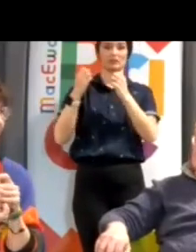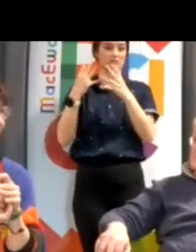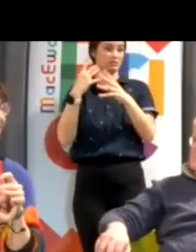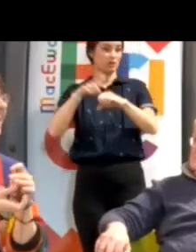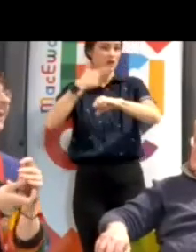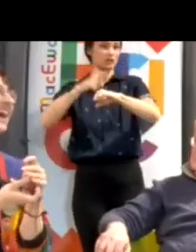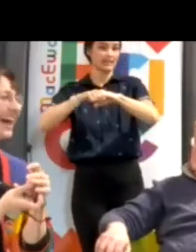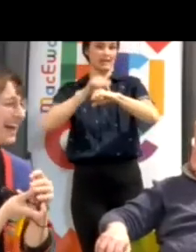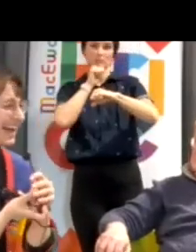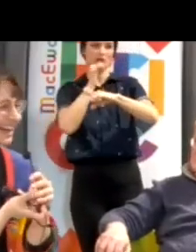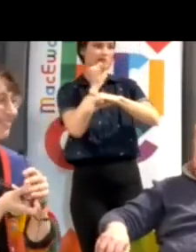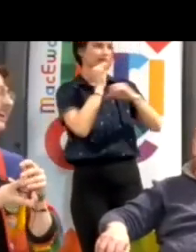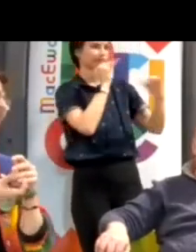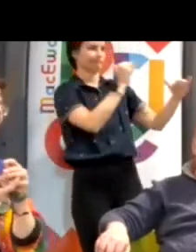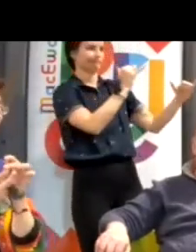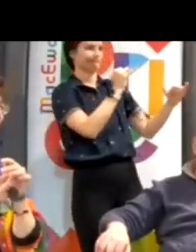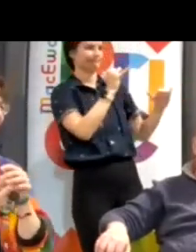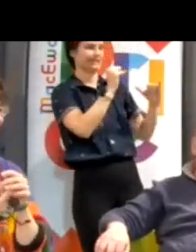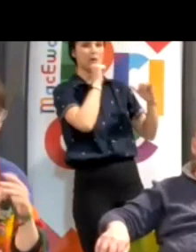but I.